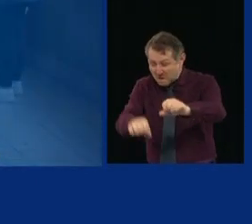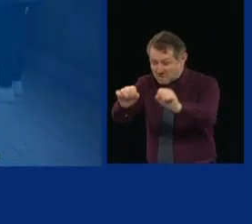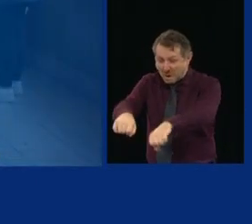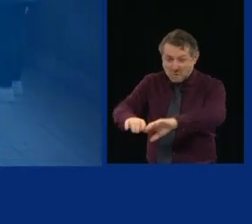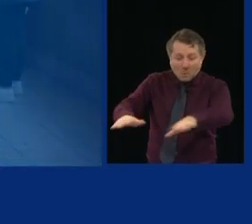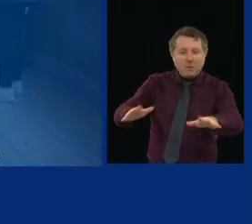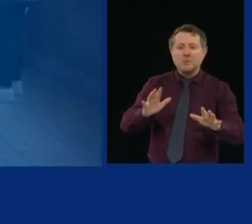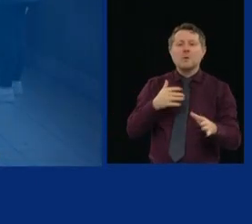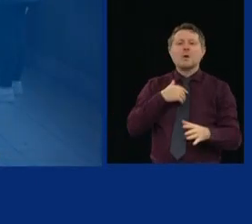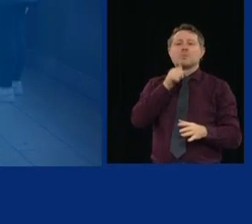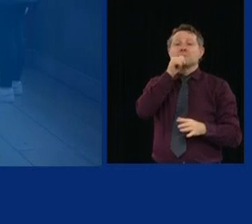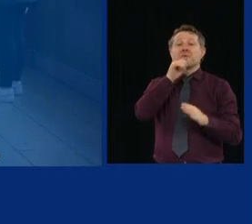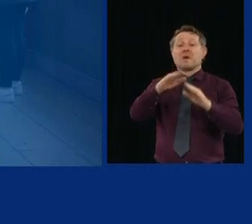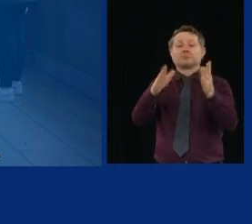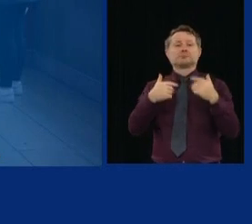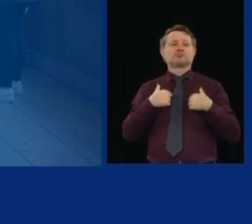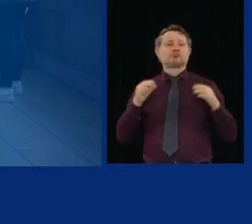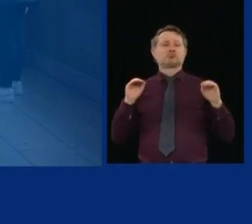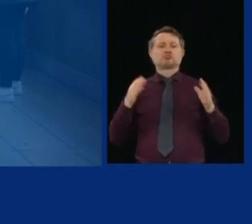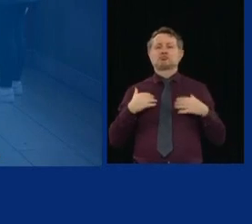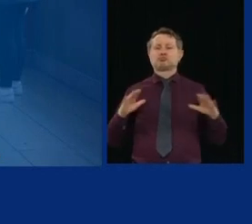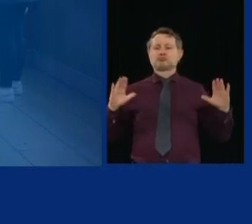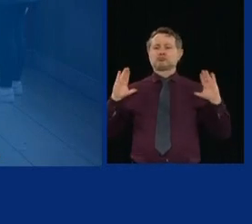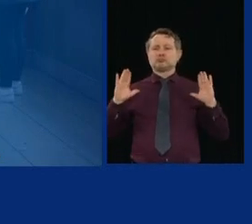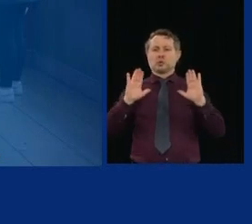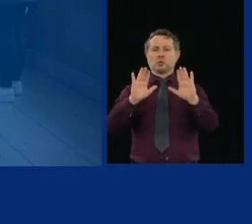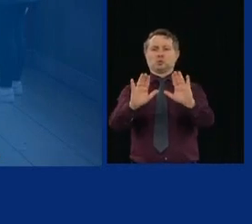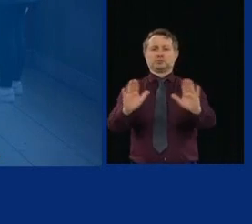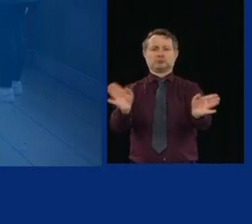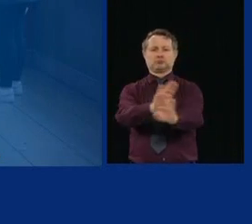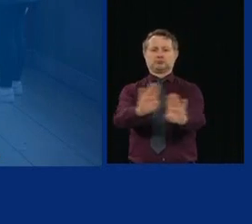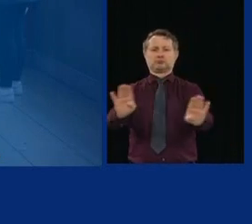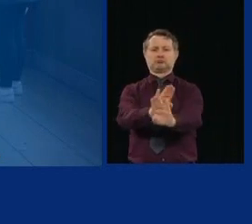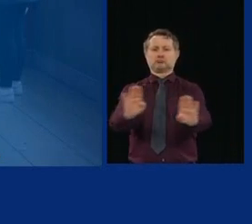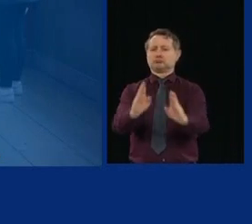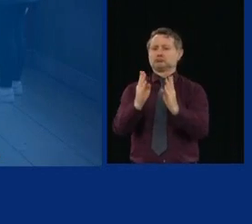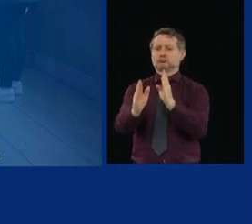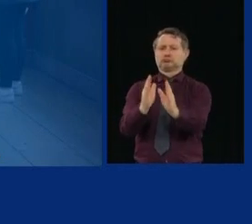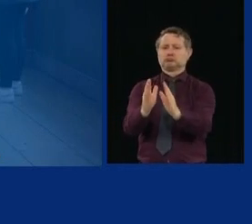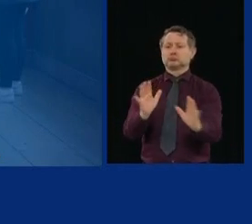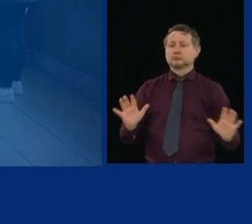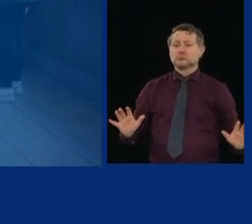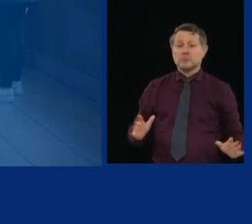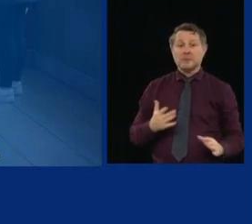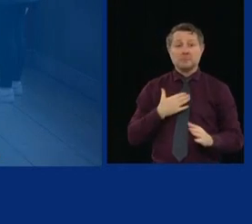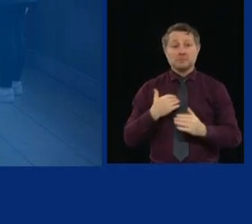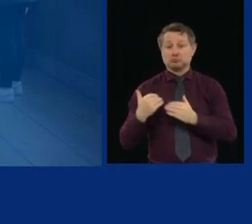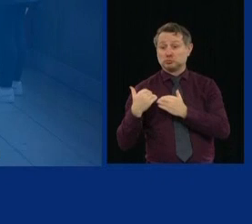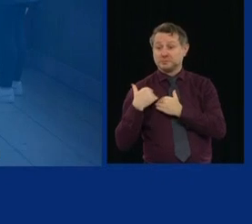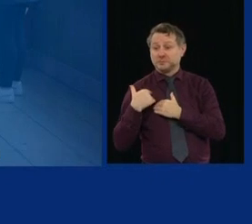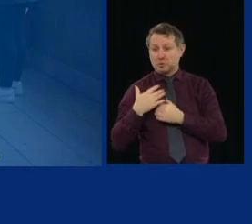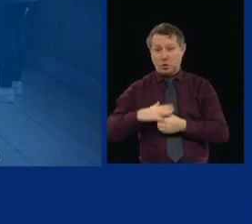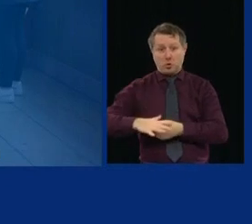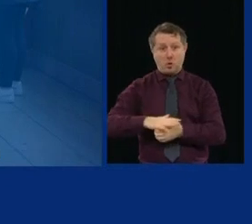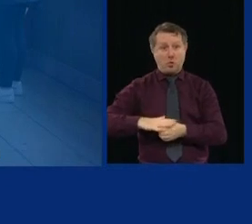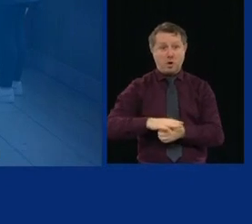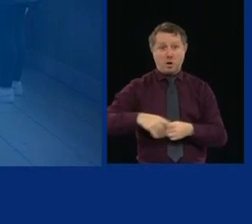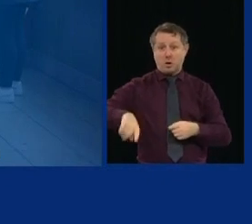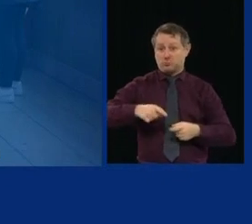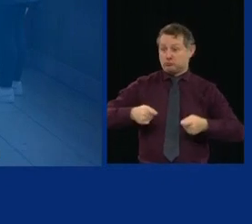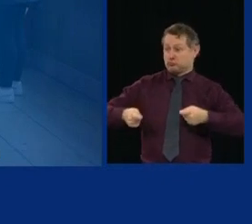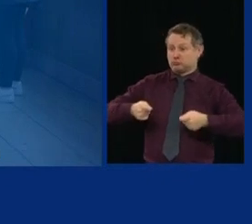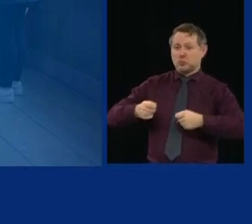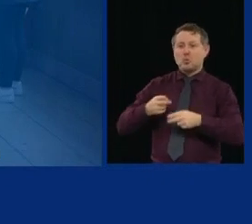cetera. The responsibility for local officials and what we call the Regional